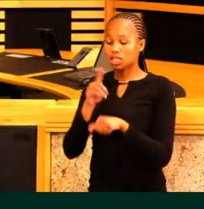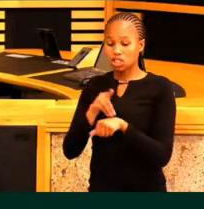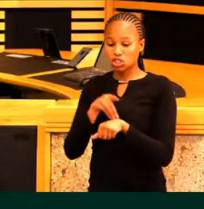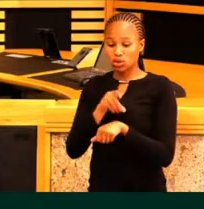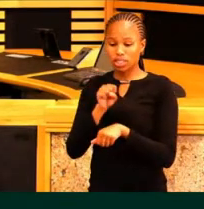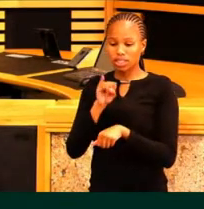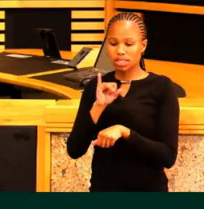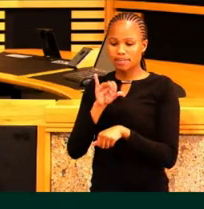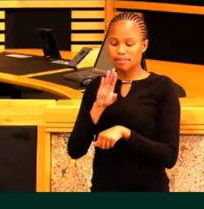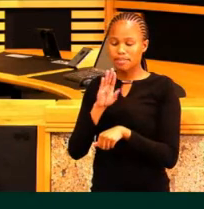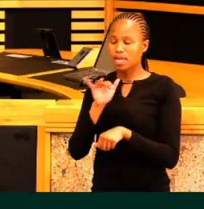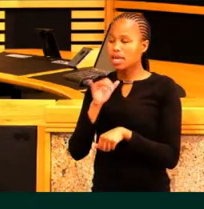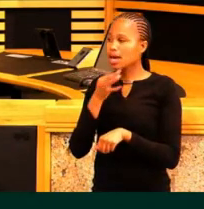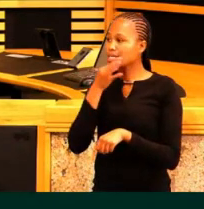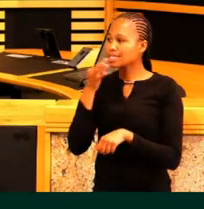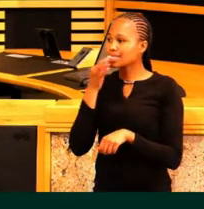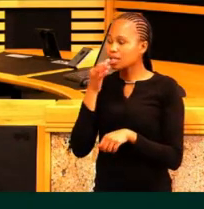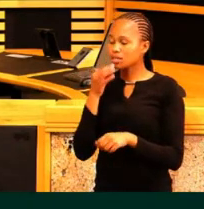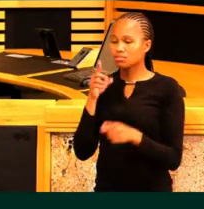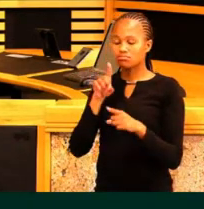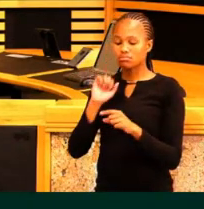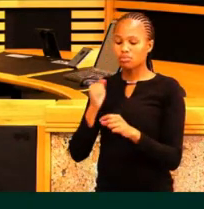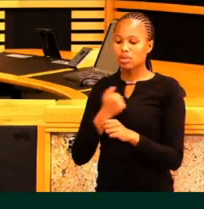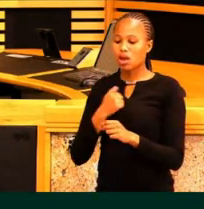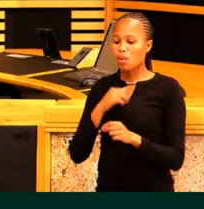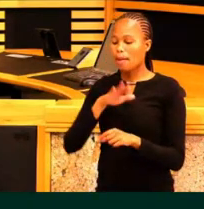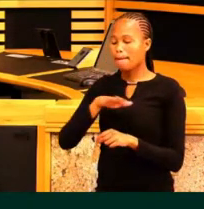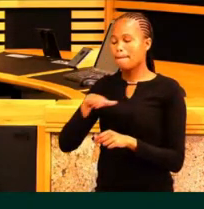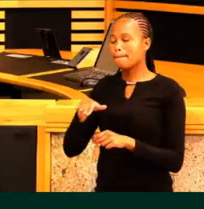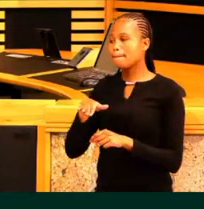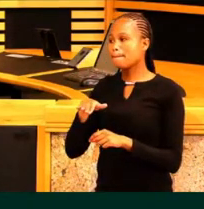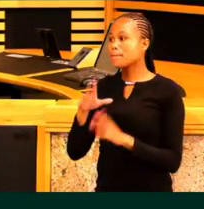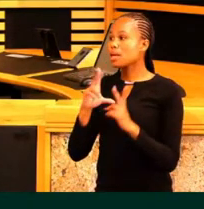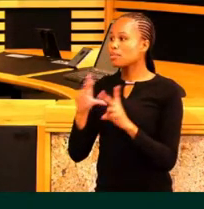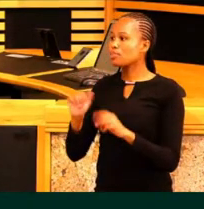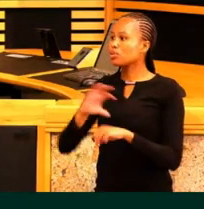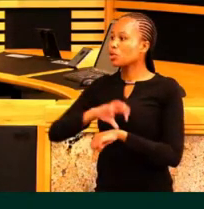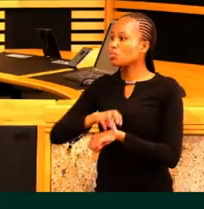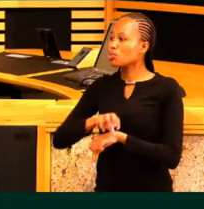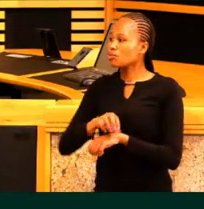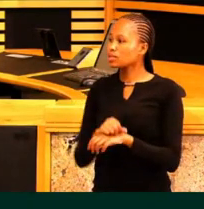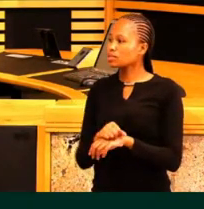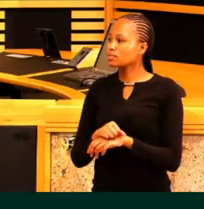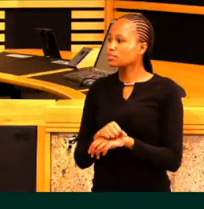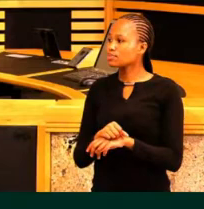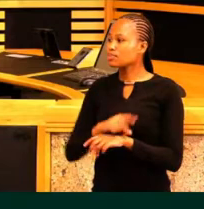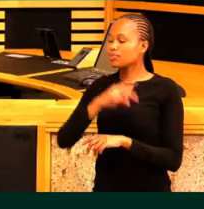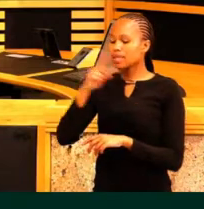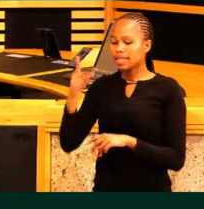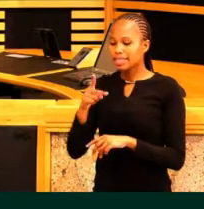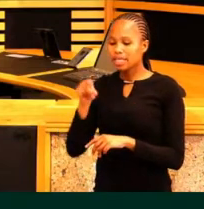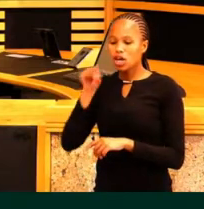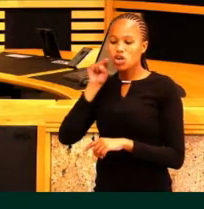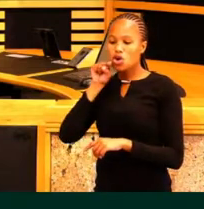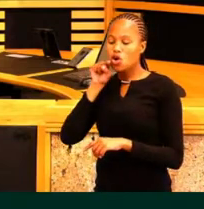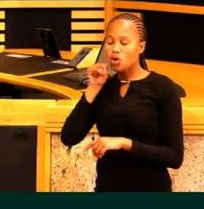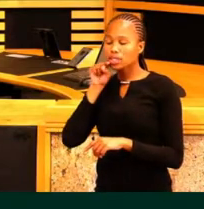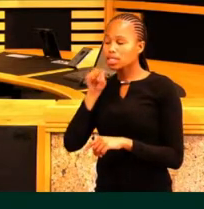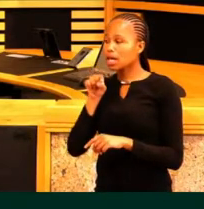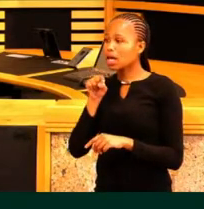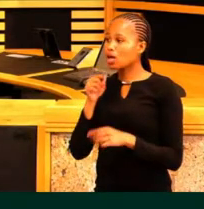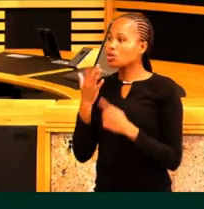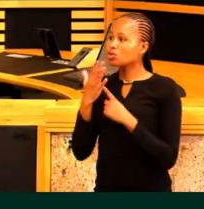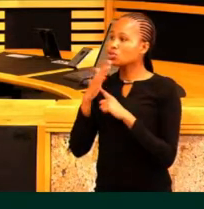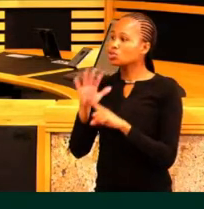facing young people in our Province and States as a the second quarter results indicate a